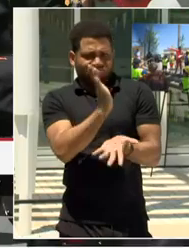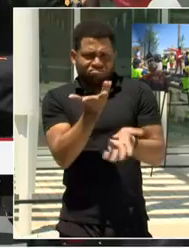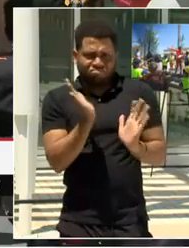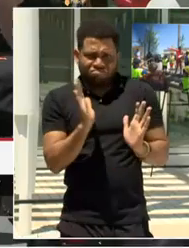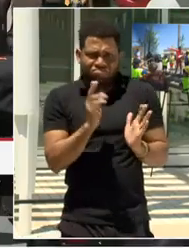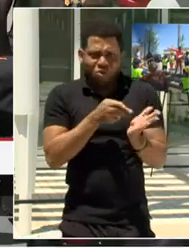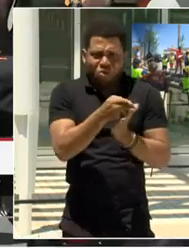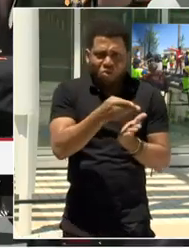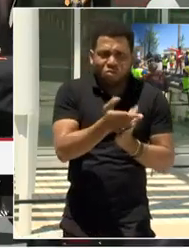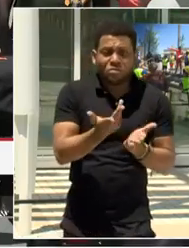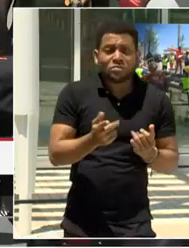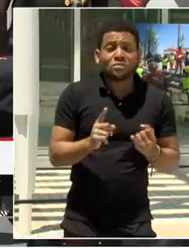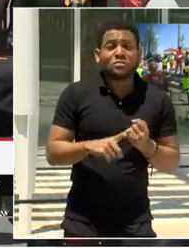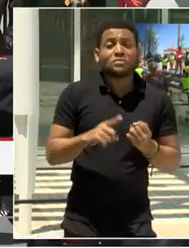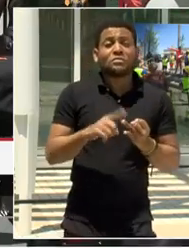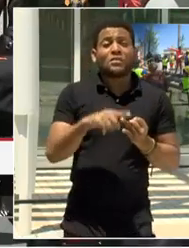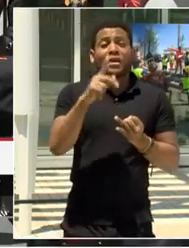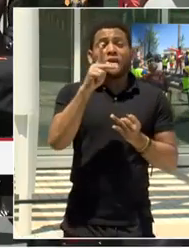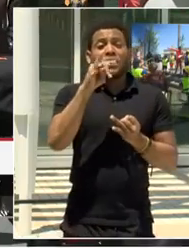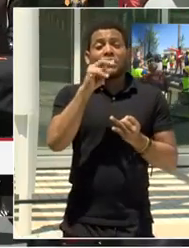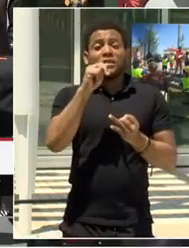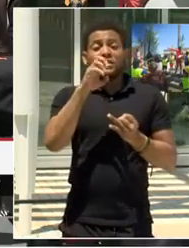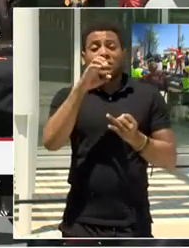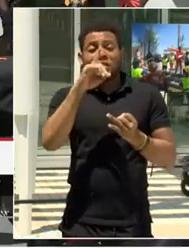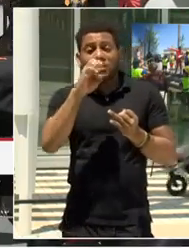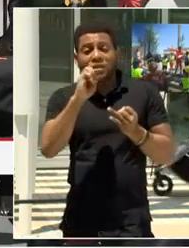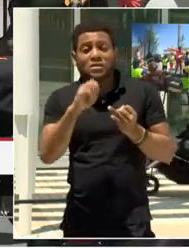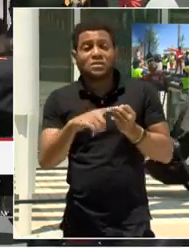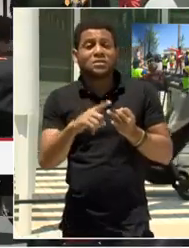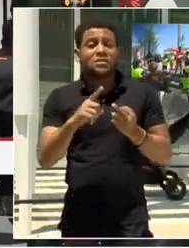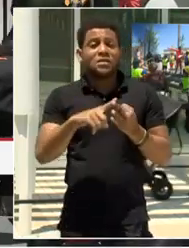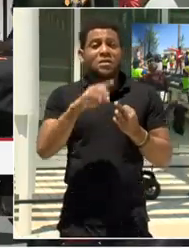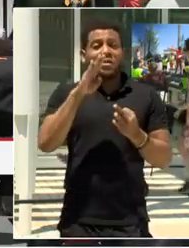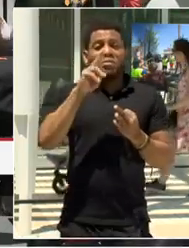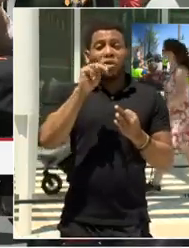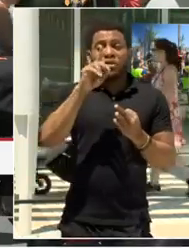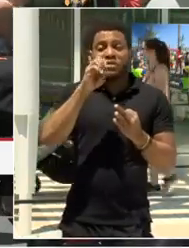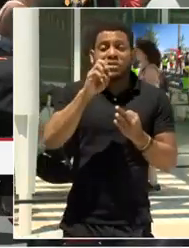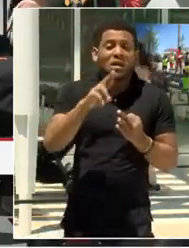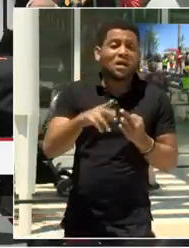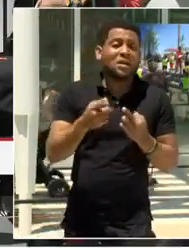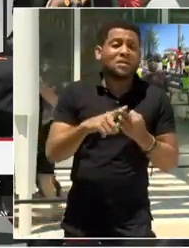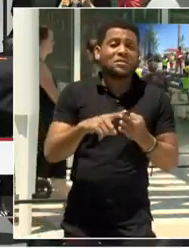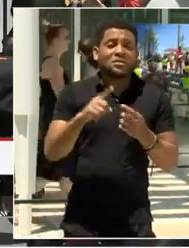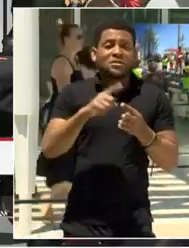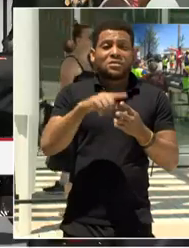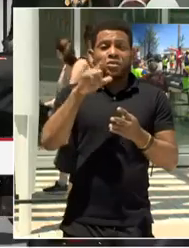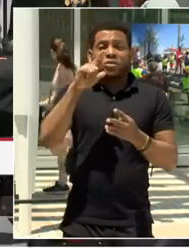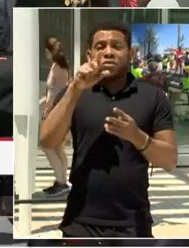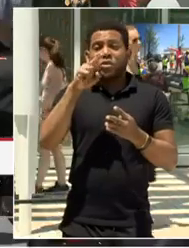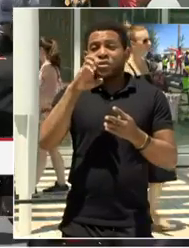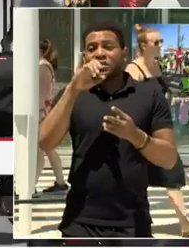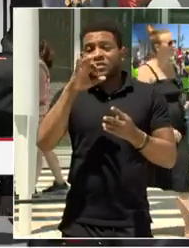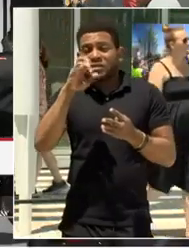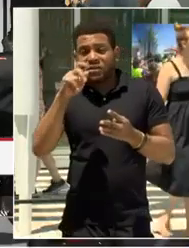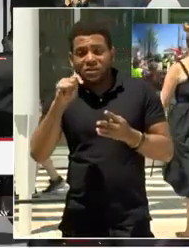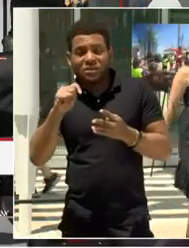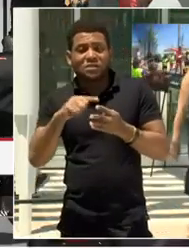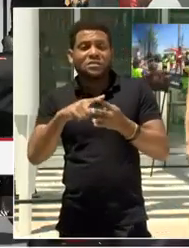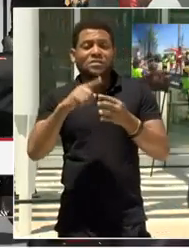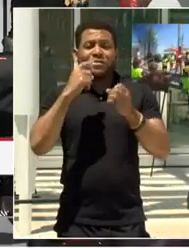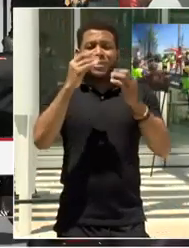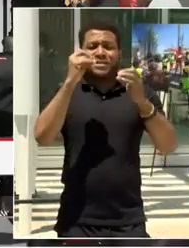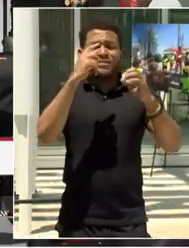Miss Stroman, the Butler family. I see India Luckett is here today. Lisa Butler is here today, but they represent